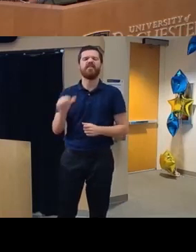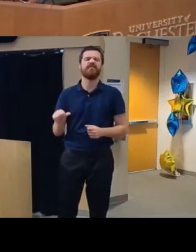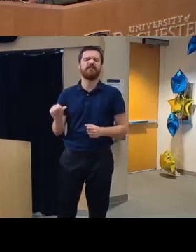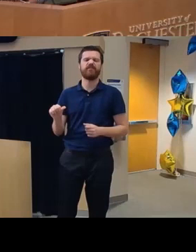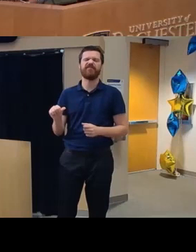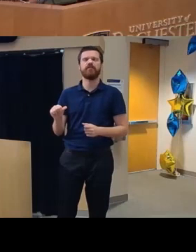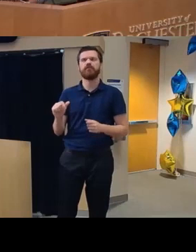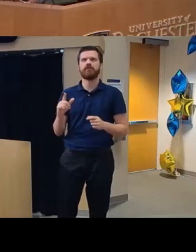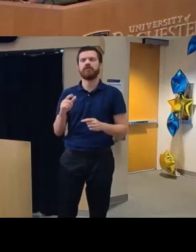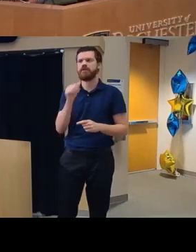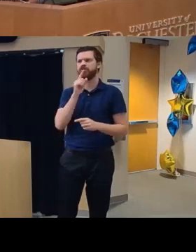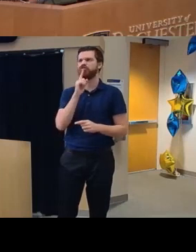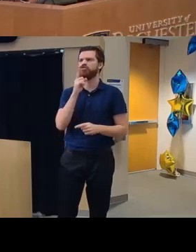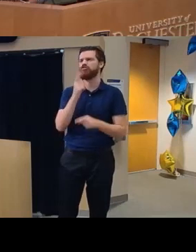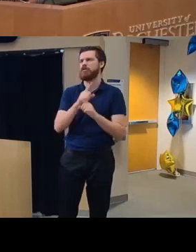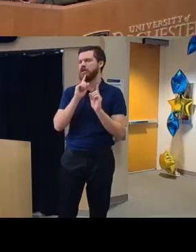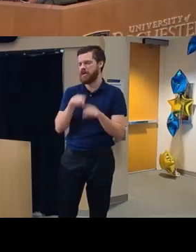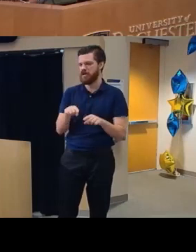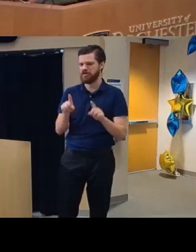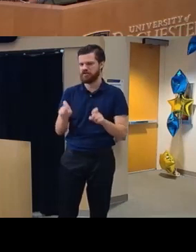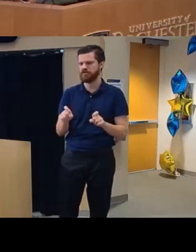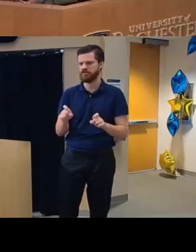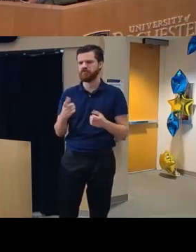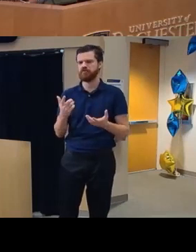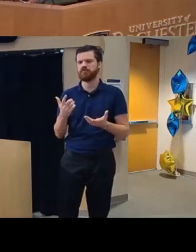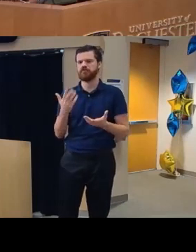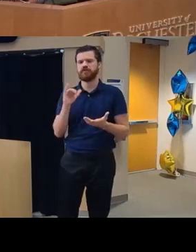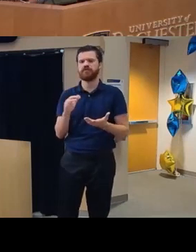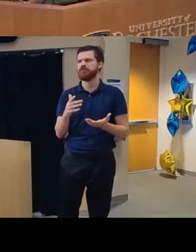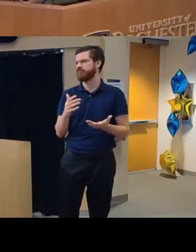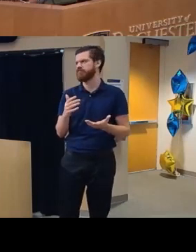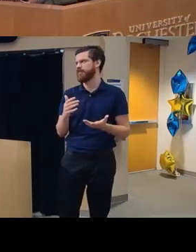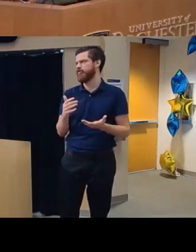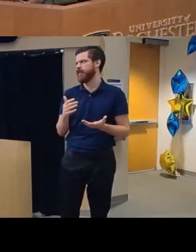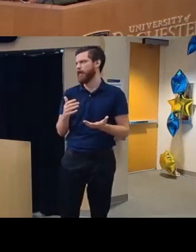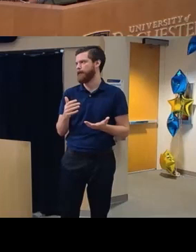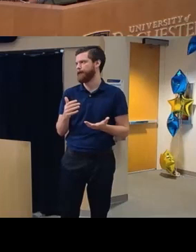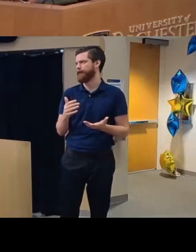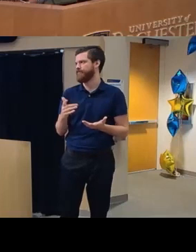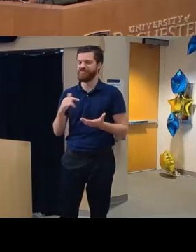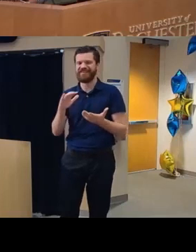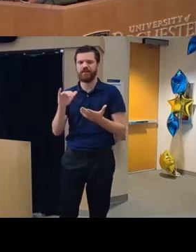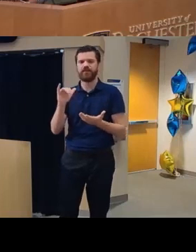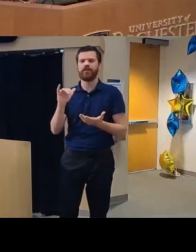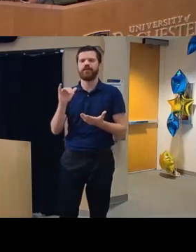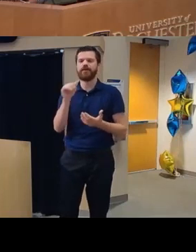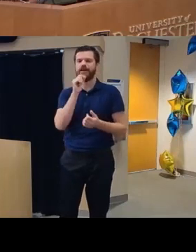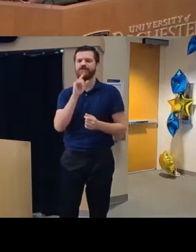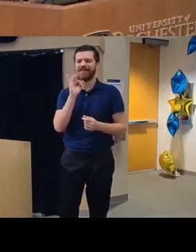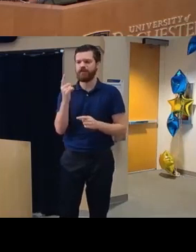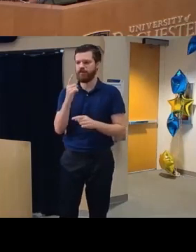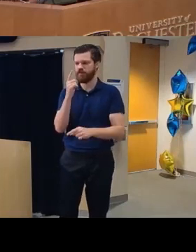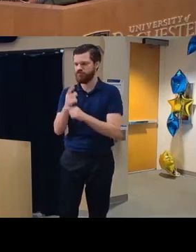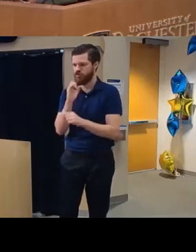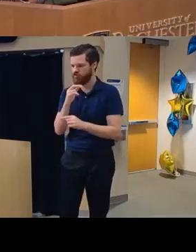or whatever. I don't know if that's like the right answer. I don't know, because like, Yeah, I can't. or if you direct chat feedback, back but- that there was like something that wasn't right.